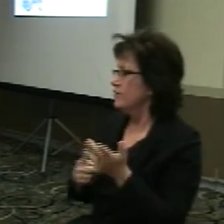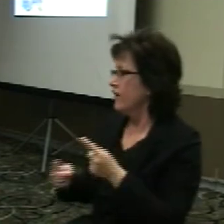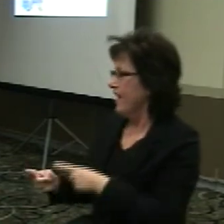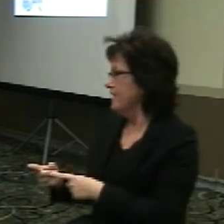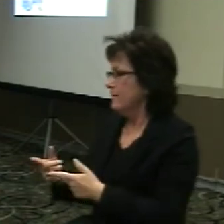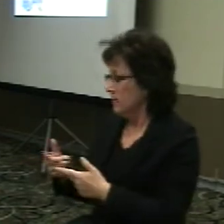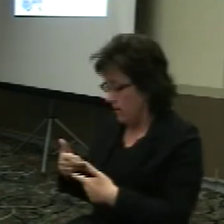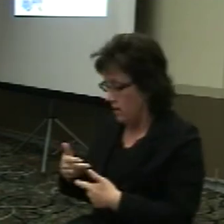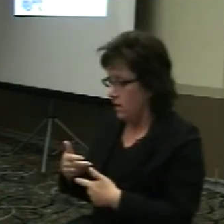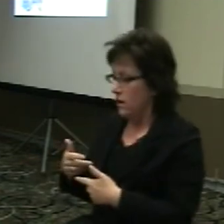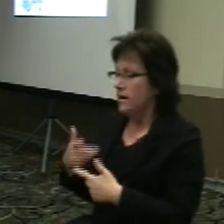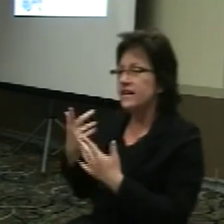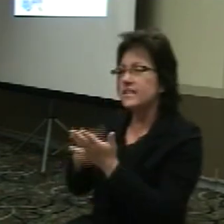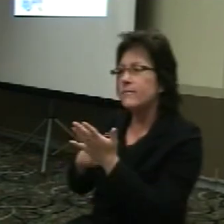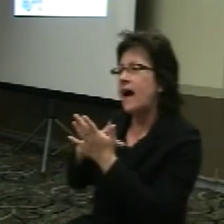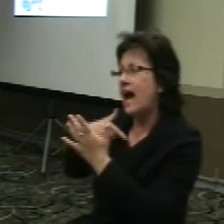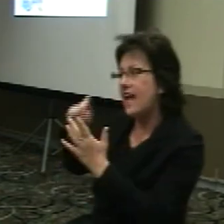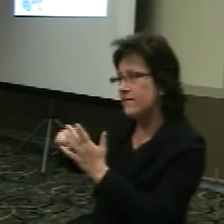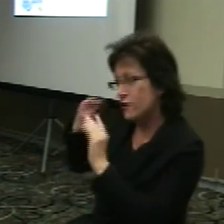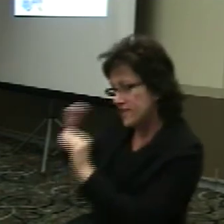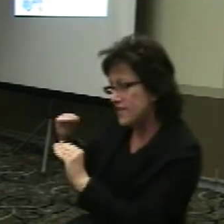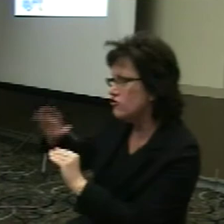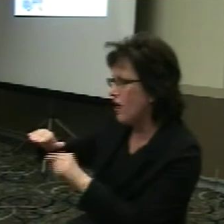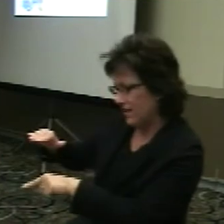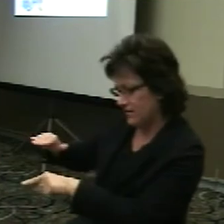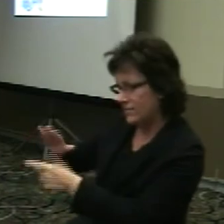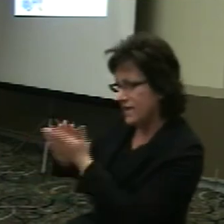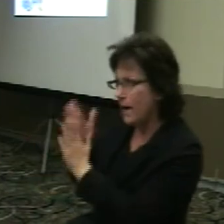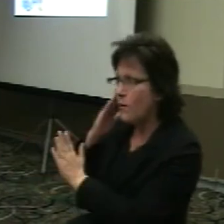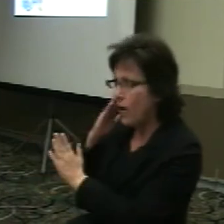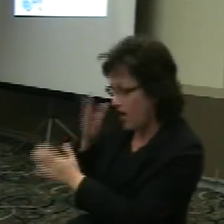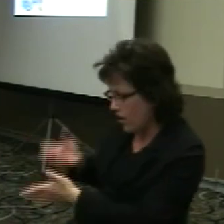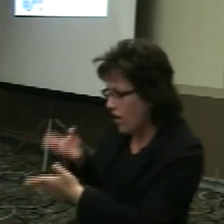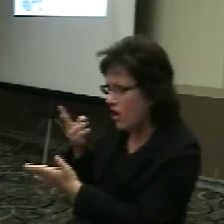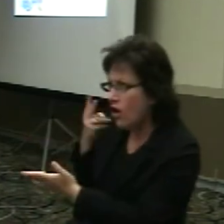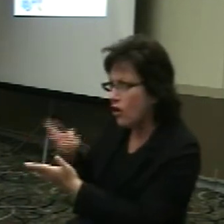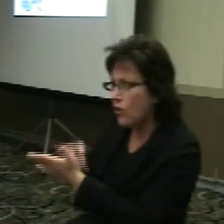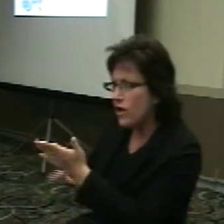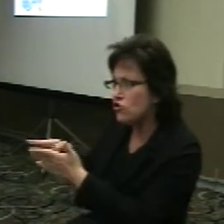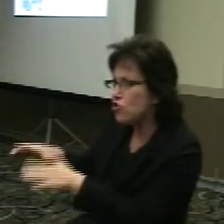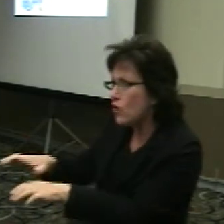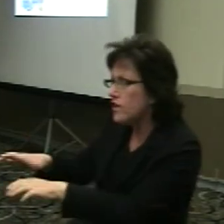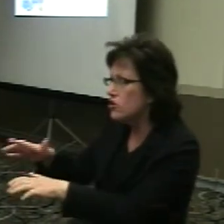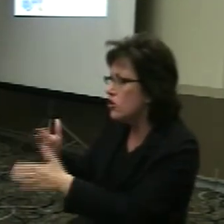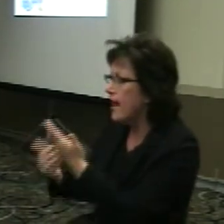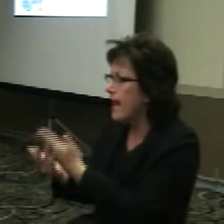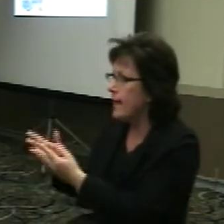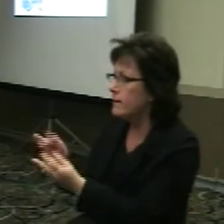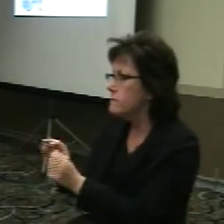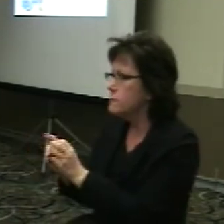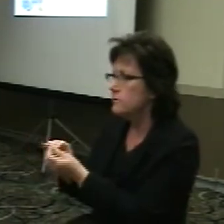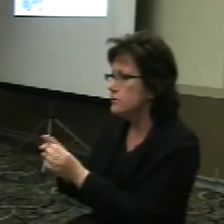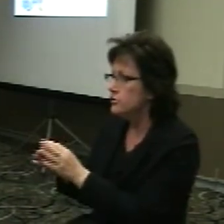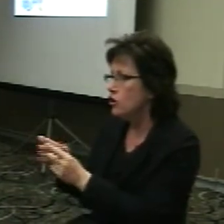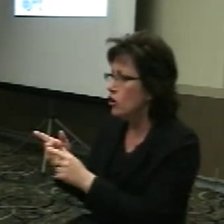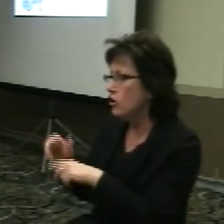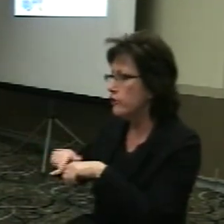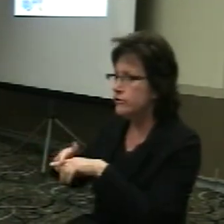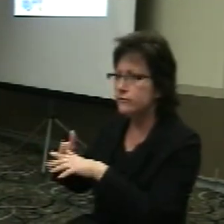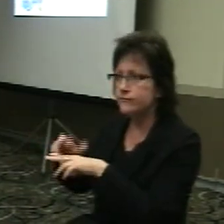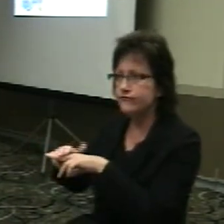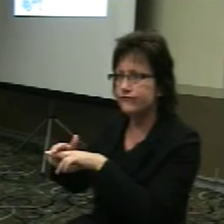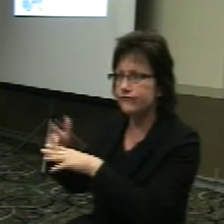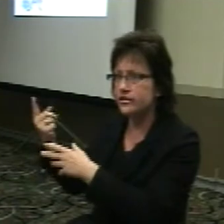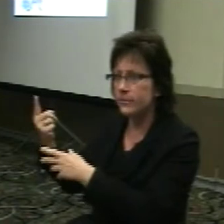But in some cases, I may have to teach a child to become aware of that. And then what are the things you can do? Now some teachers are quite open, quite